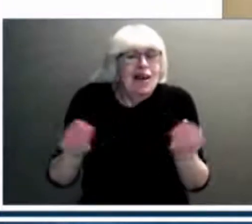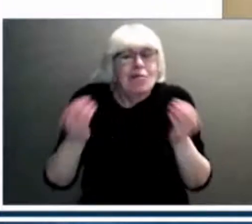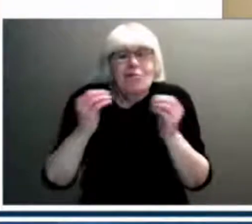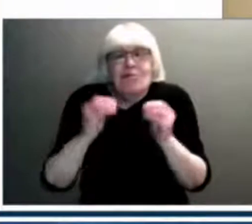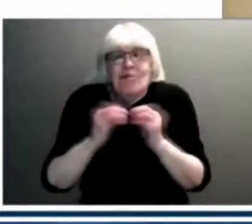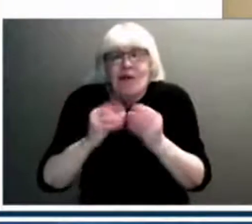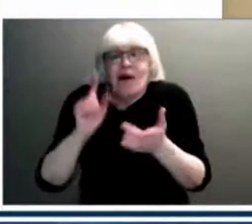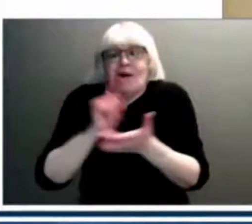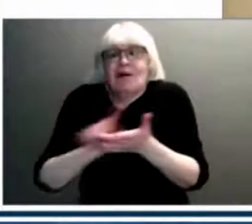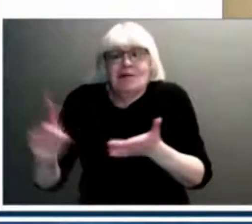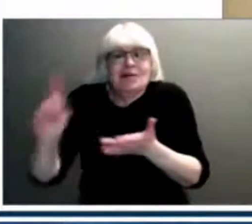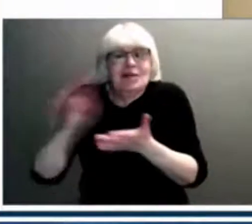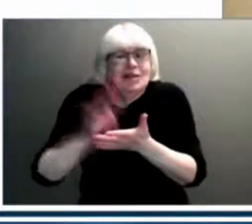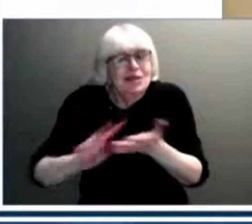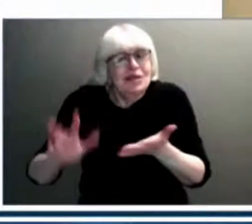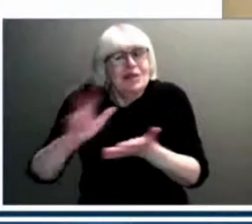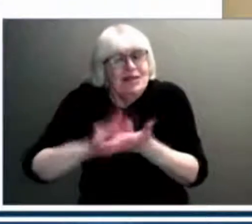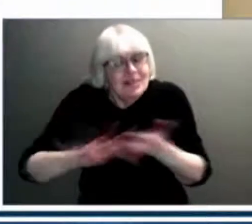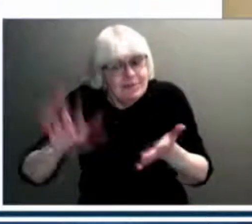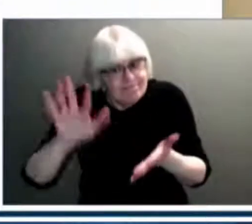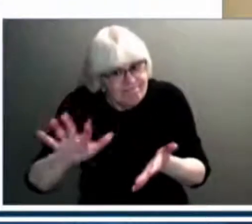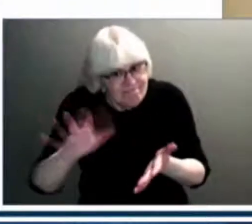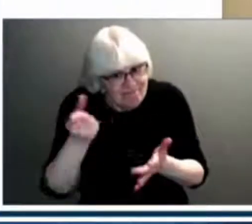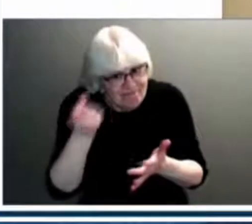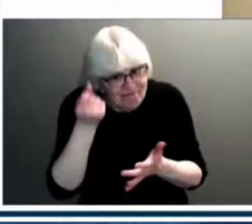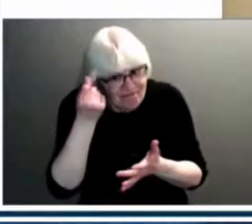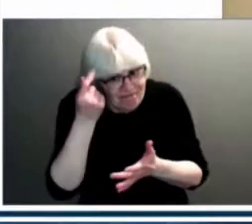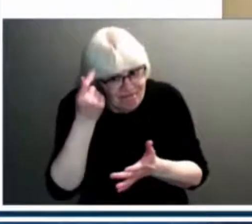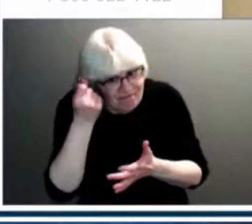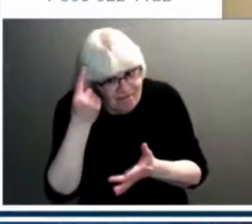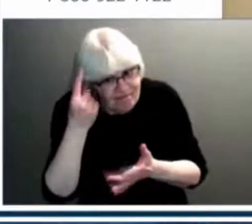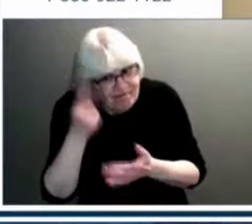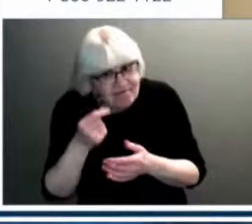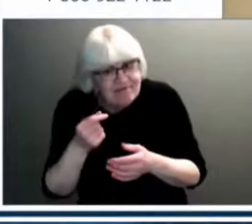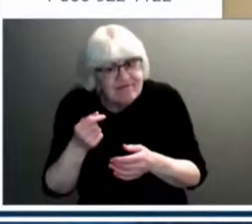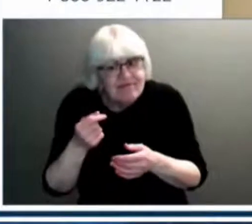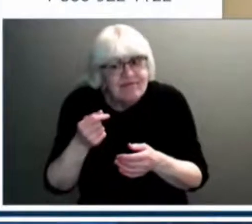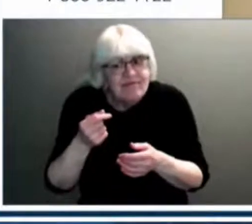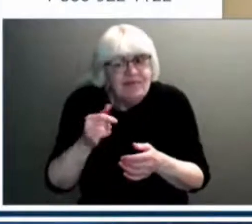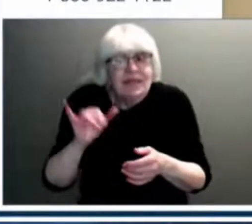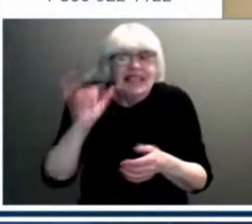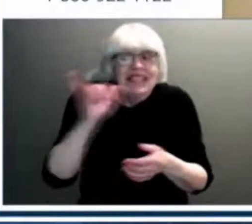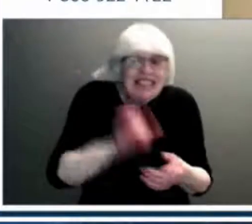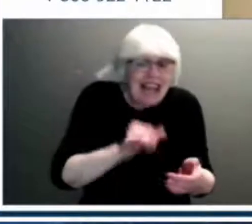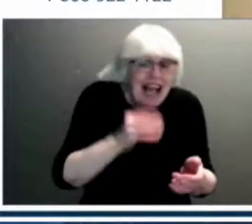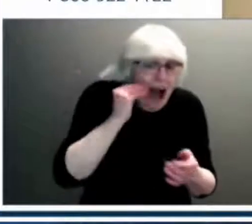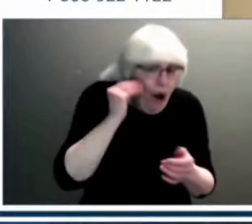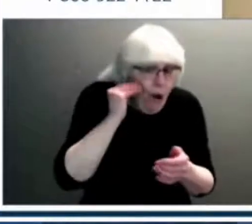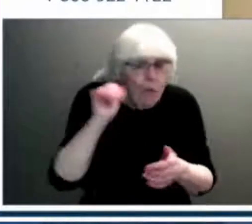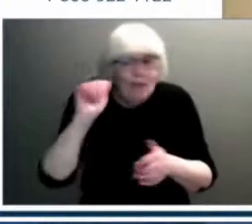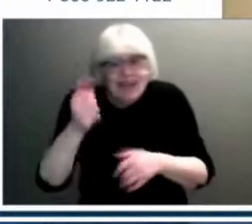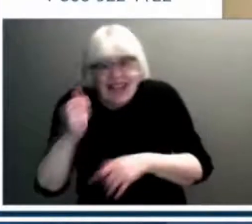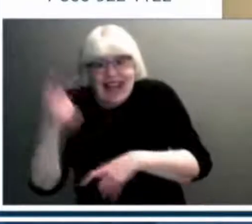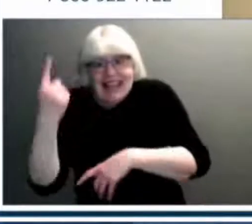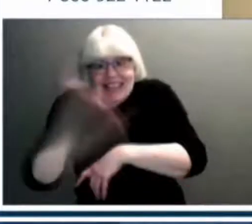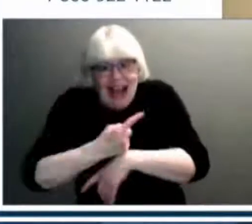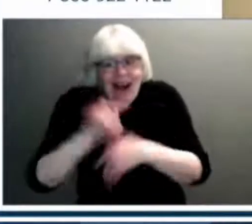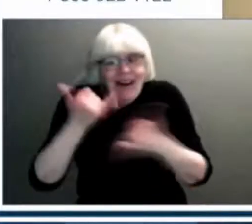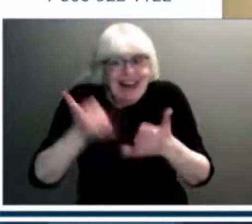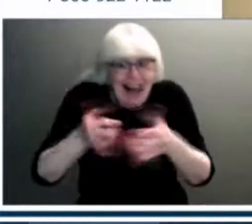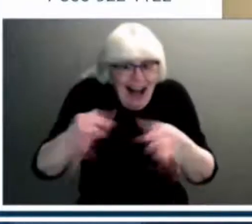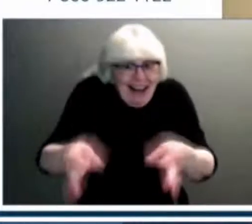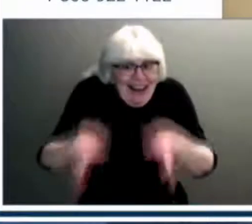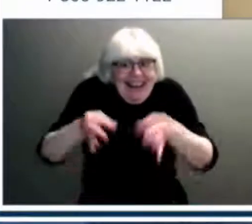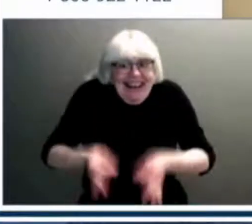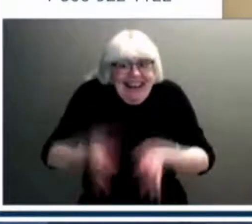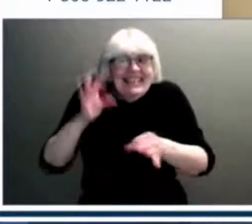of time people need to isolate, based on how this virus is acting, there are still thousands of people who are not able to work because